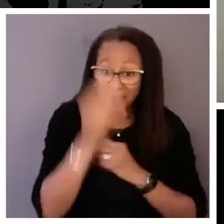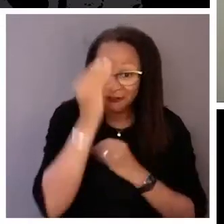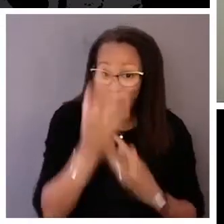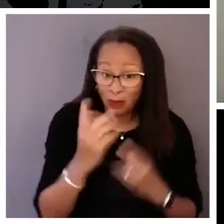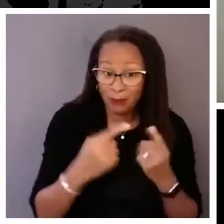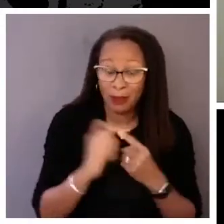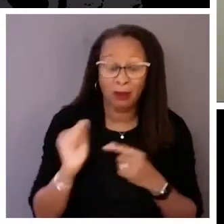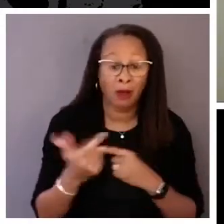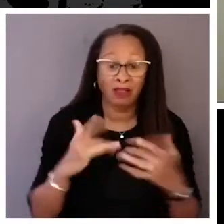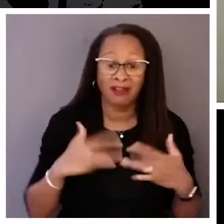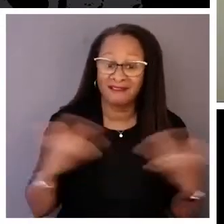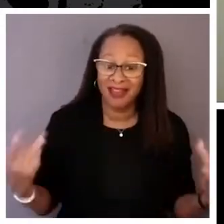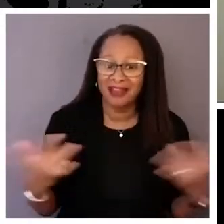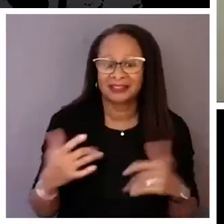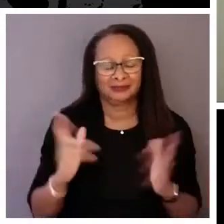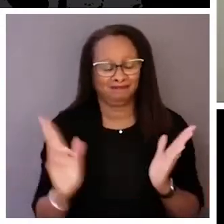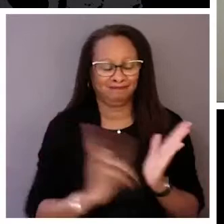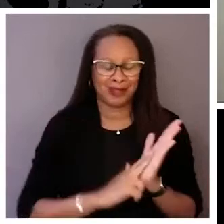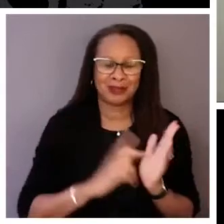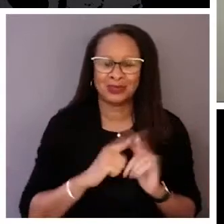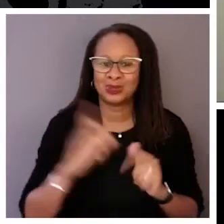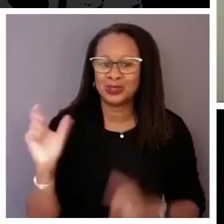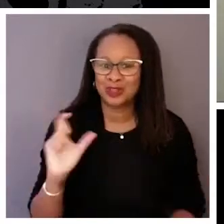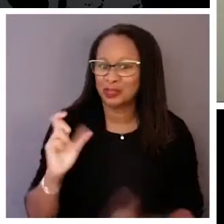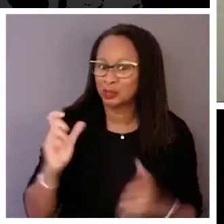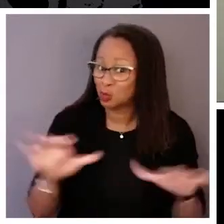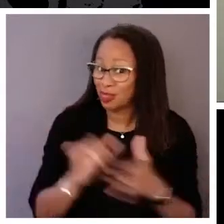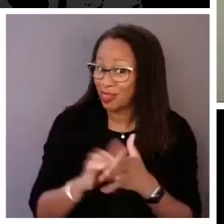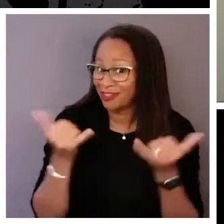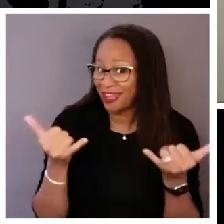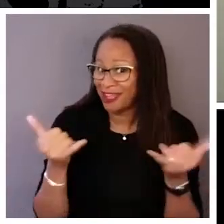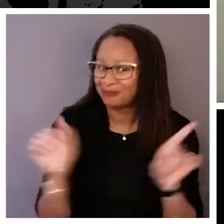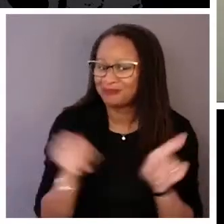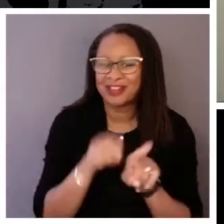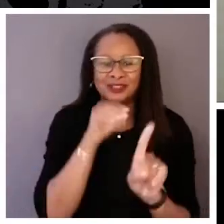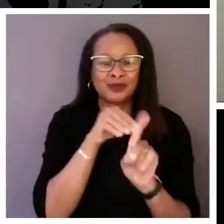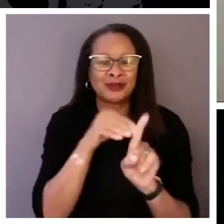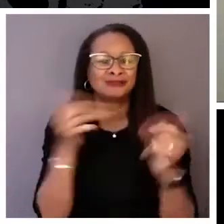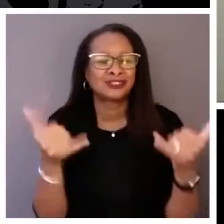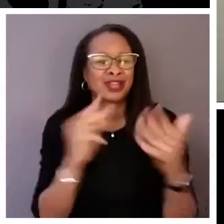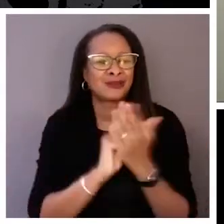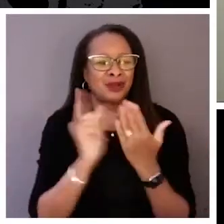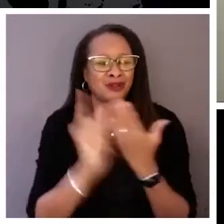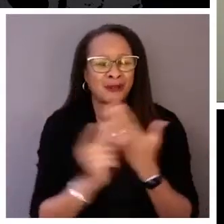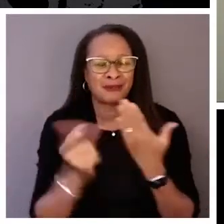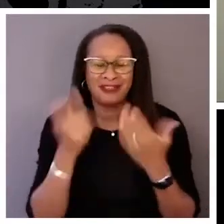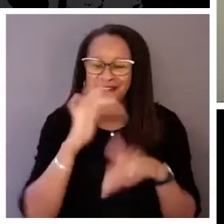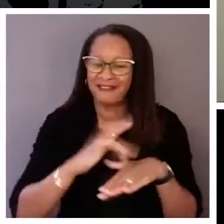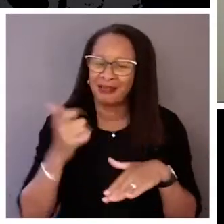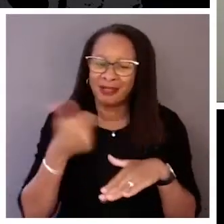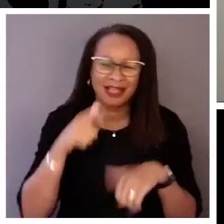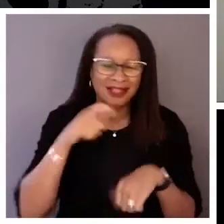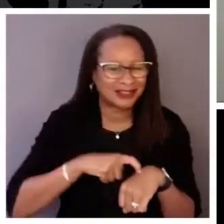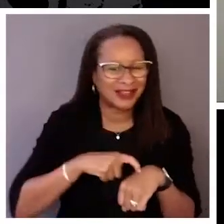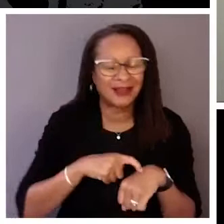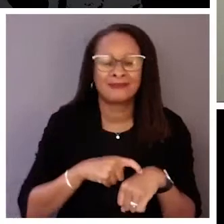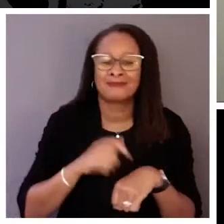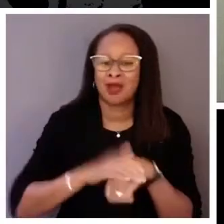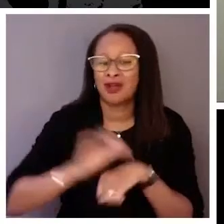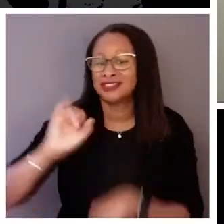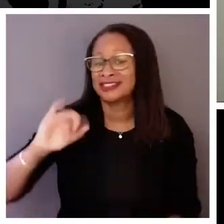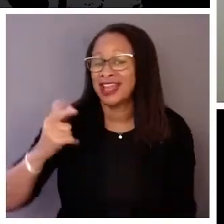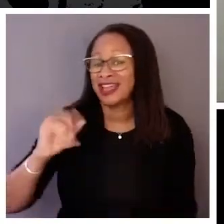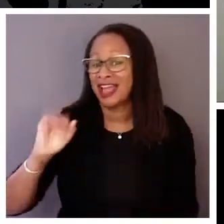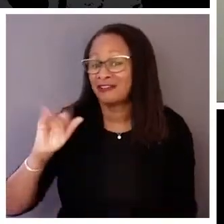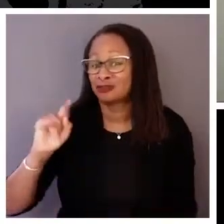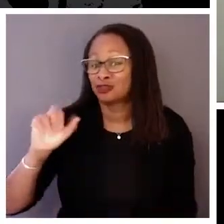you to subscribe to this channel, which you can go ahead and do right now. As a reminder, today's program is available anytime right here on SAG-AFTRA's